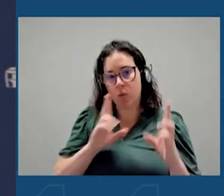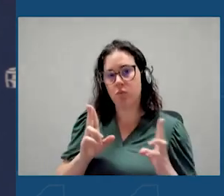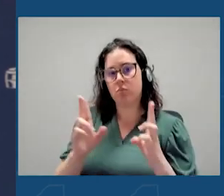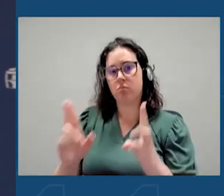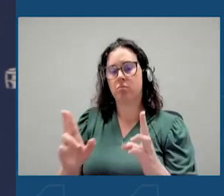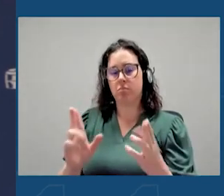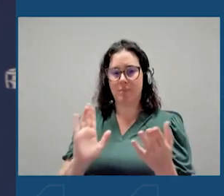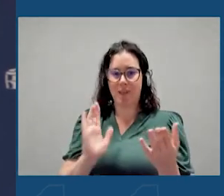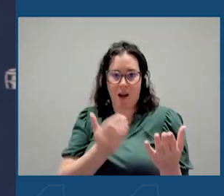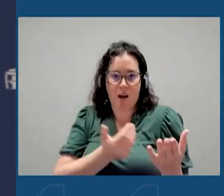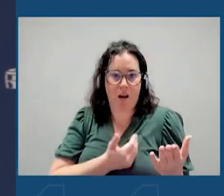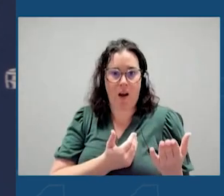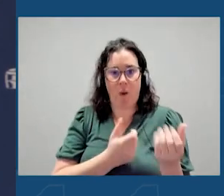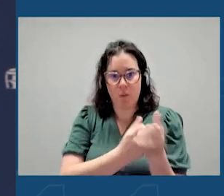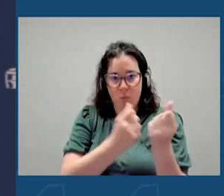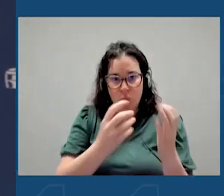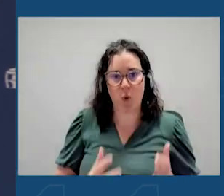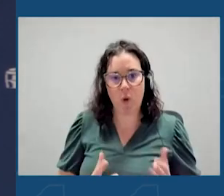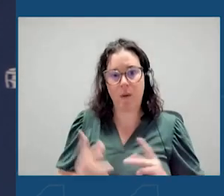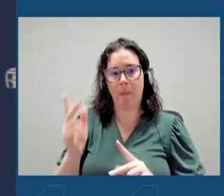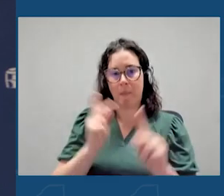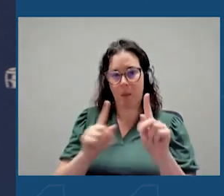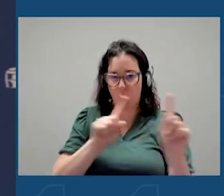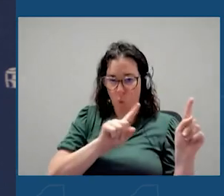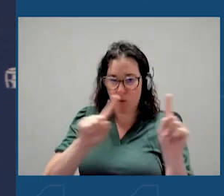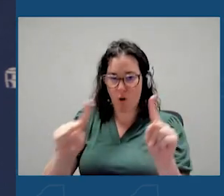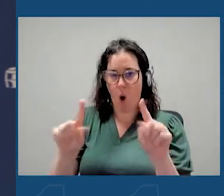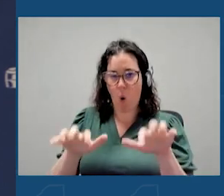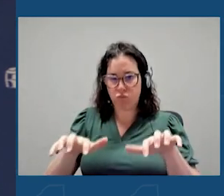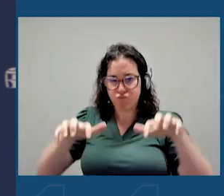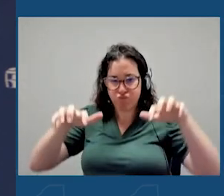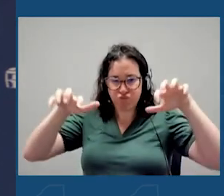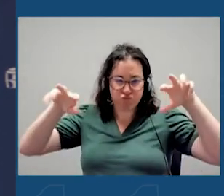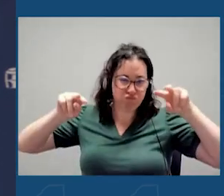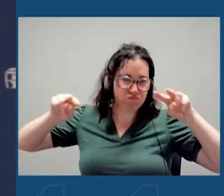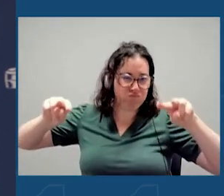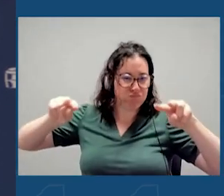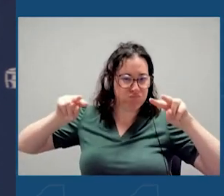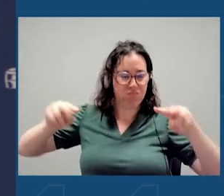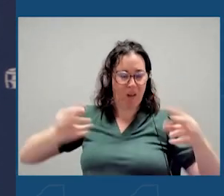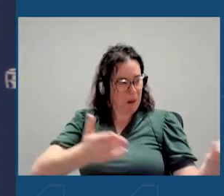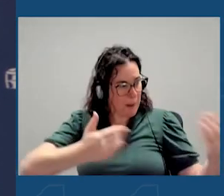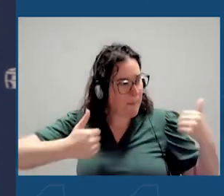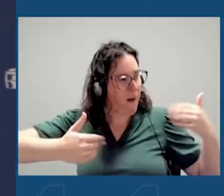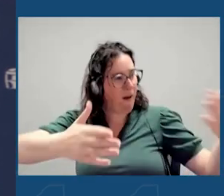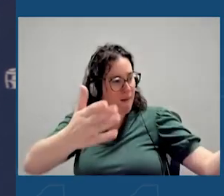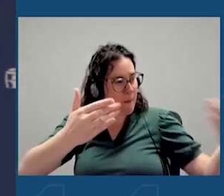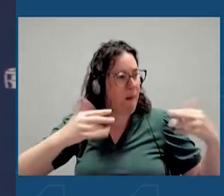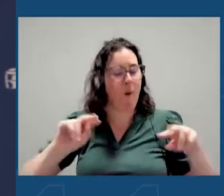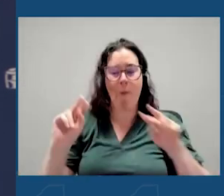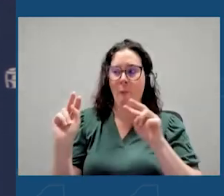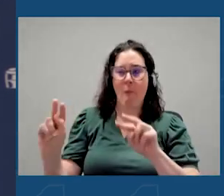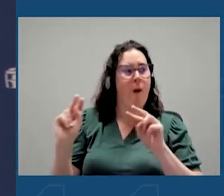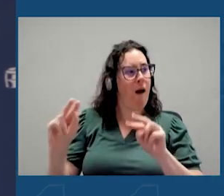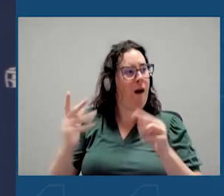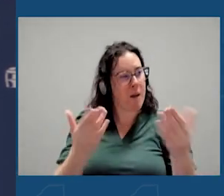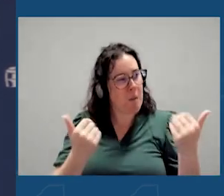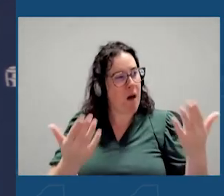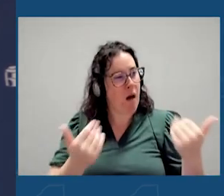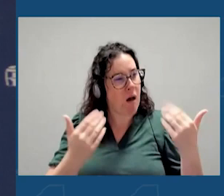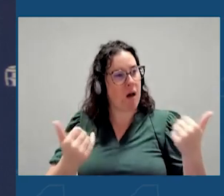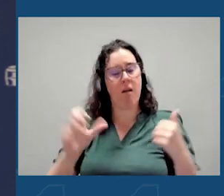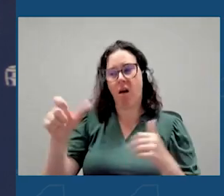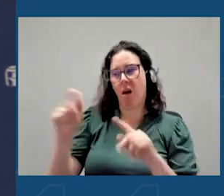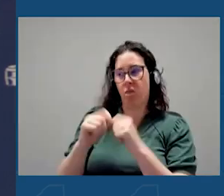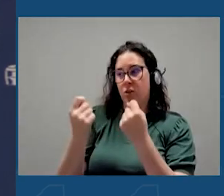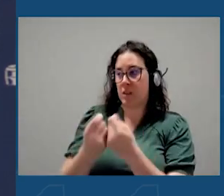pay homage to those who will be filling that fortress, beckoning others to come and see what they've got against the Buffalo Bills. Good luck. It's not going